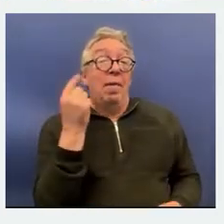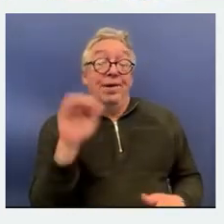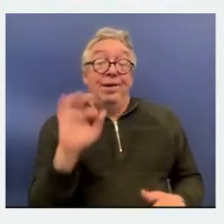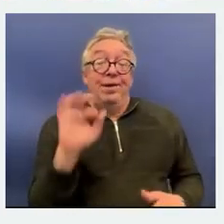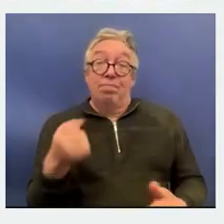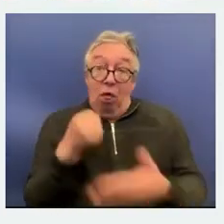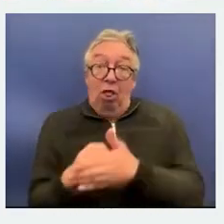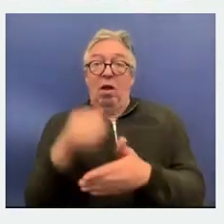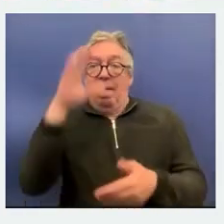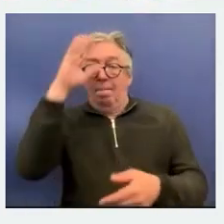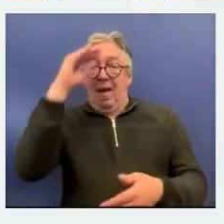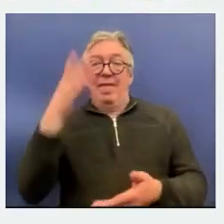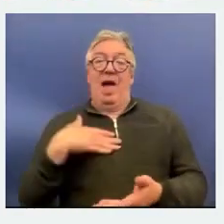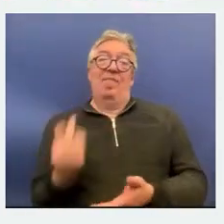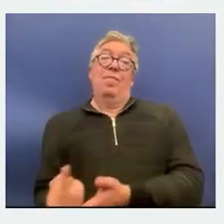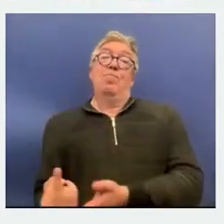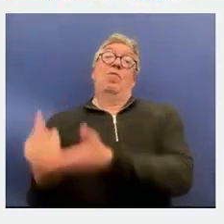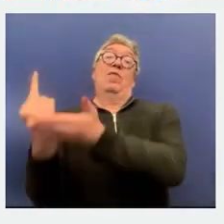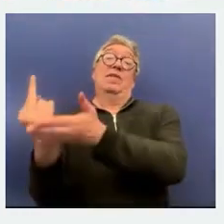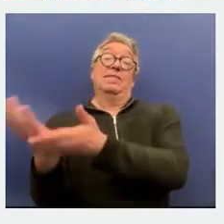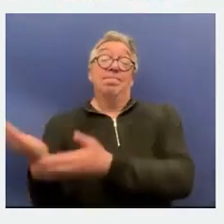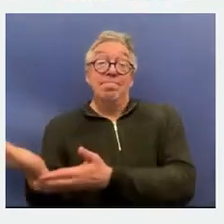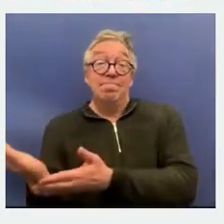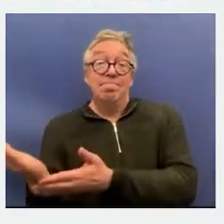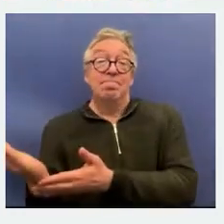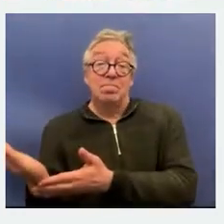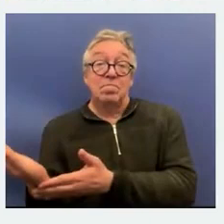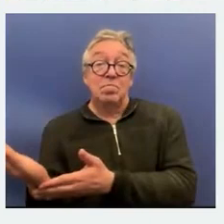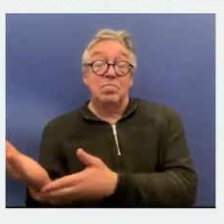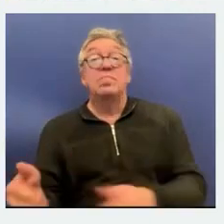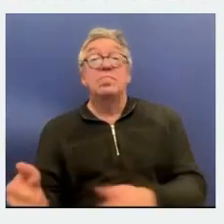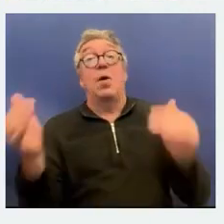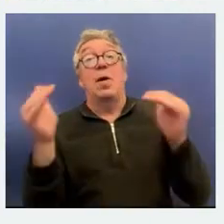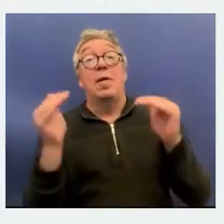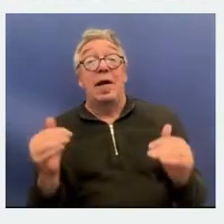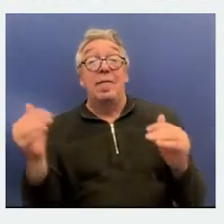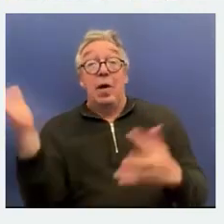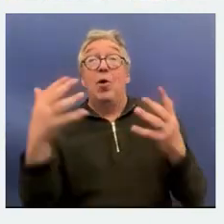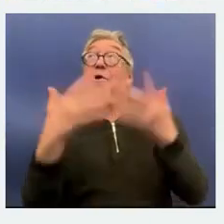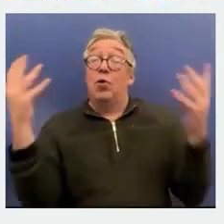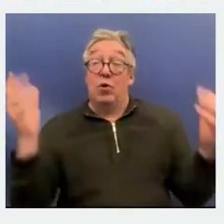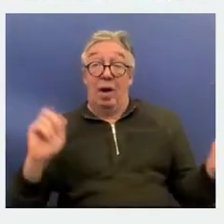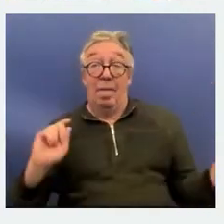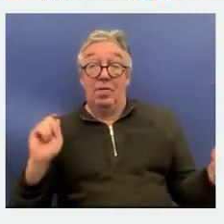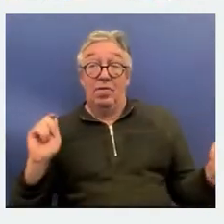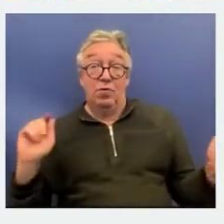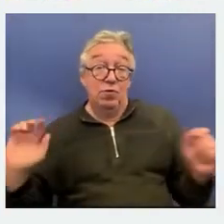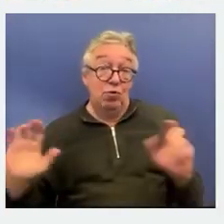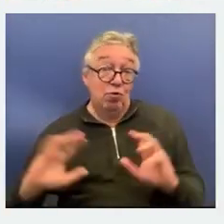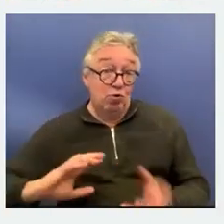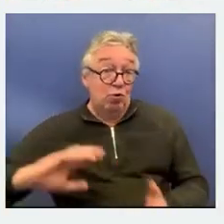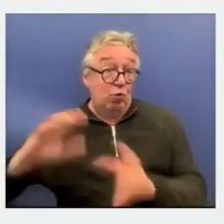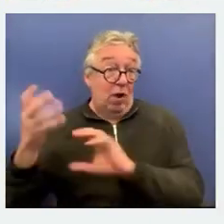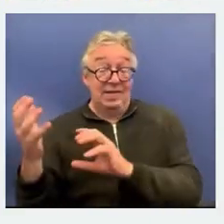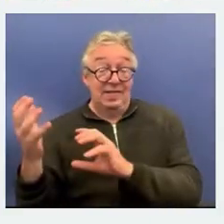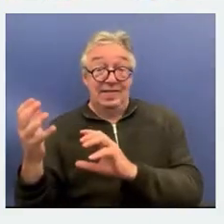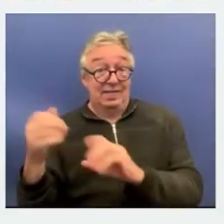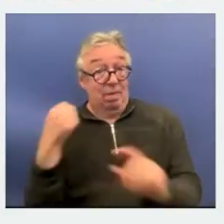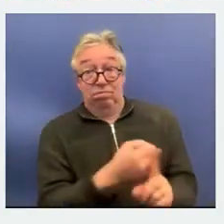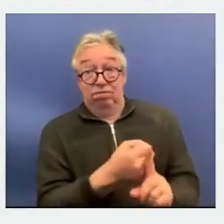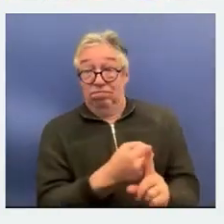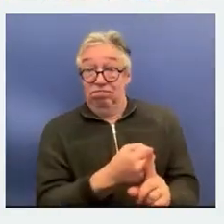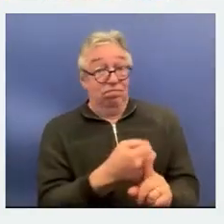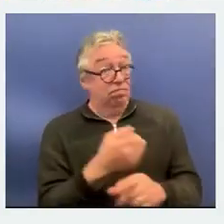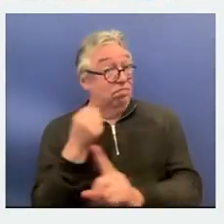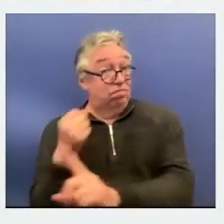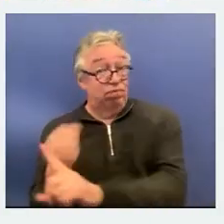also starts the whole discussion about climate crisis and how it is unequally divided between the ones emitting CO2 and the